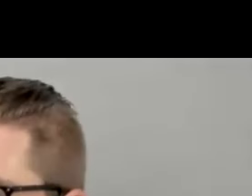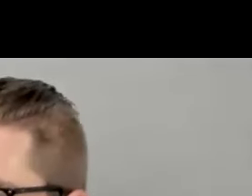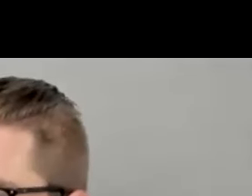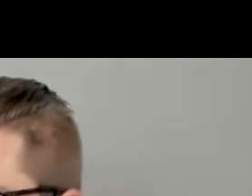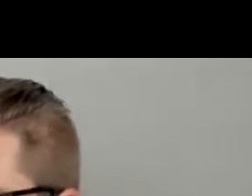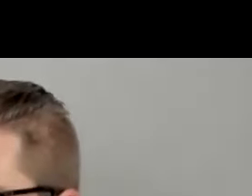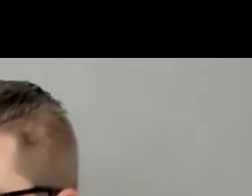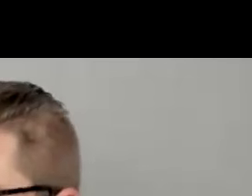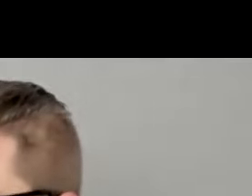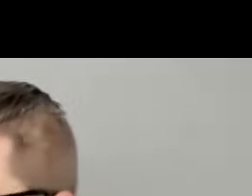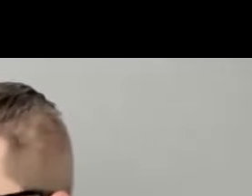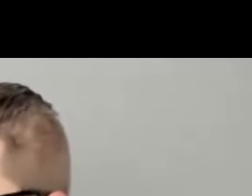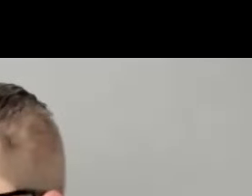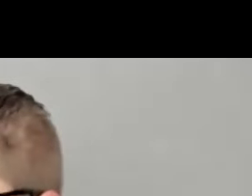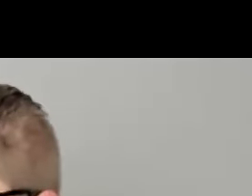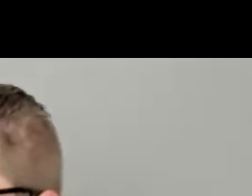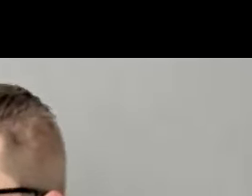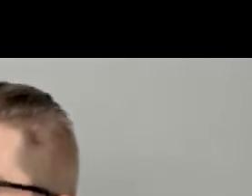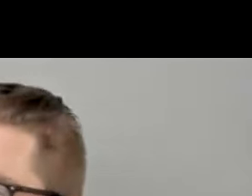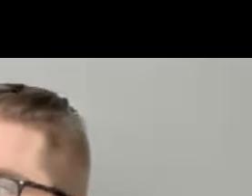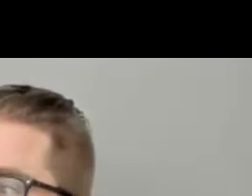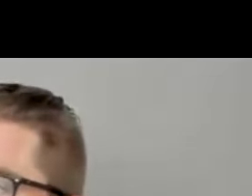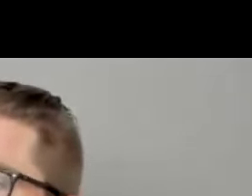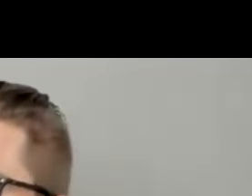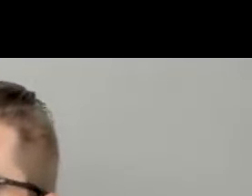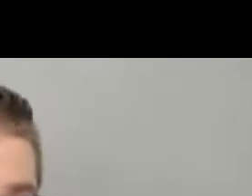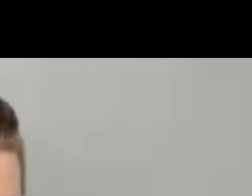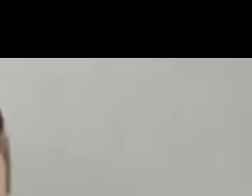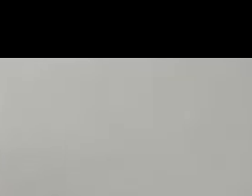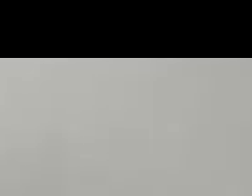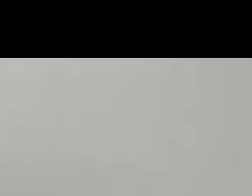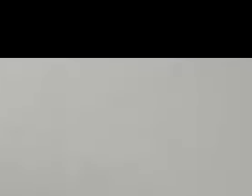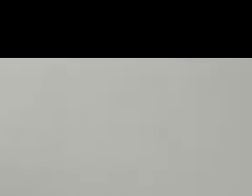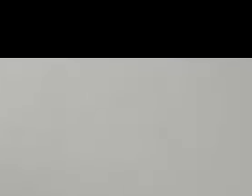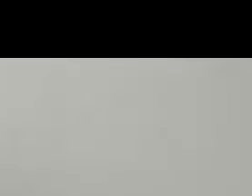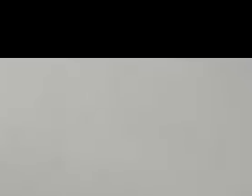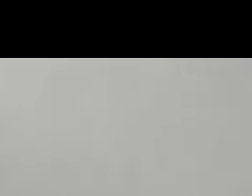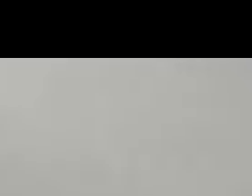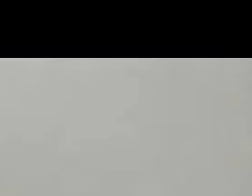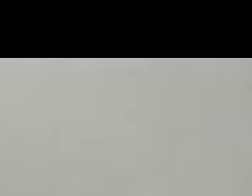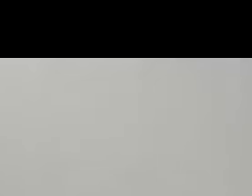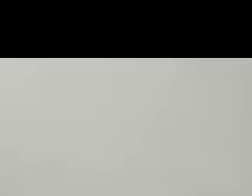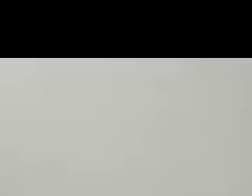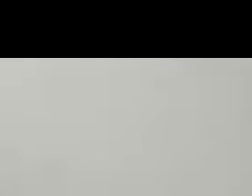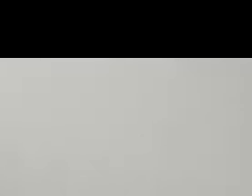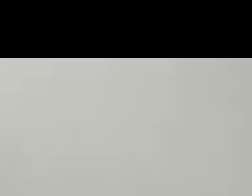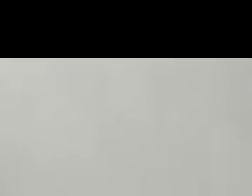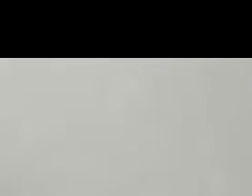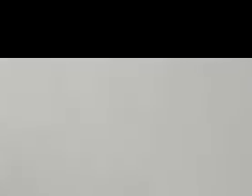Oh, the new one or? Oh, Yeah. if you Yeah, want yeah, to put yours in, the one that you saved with the updates, that'd be